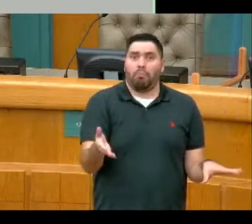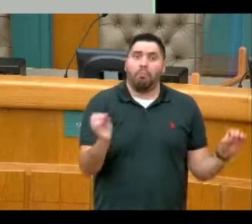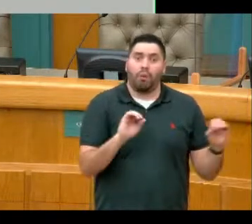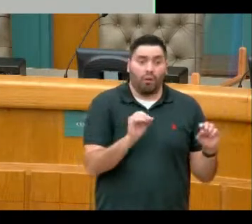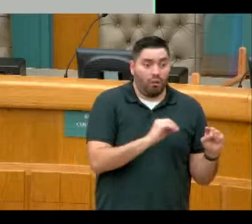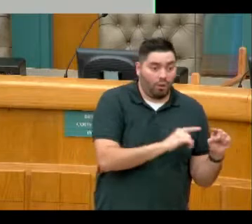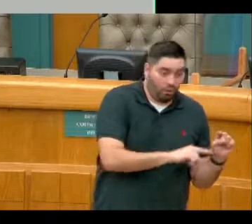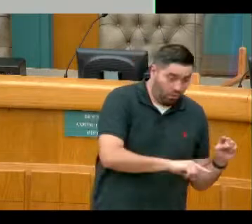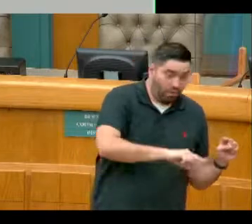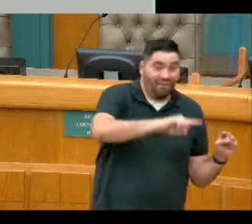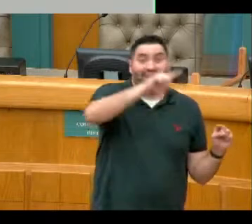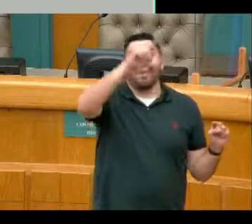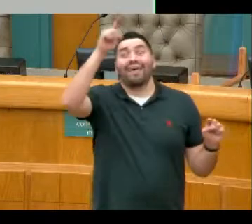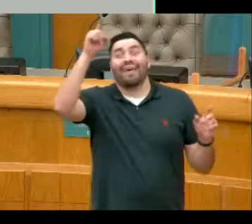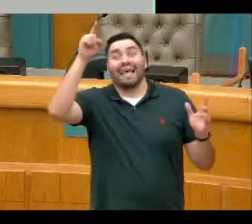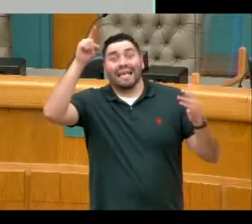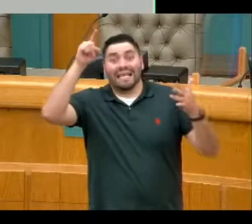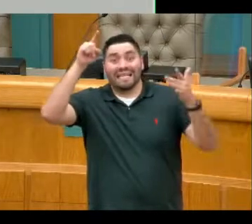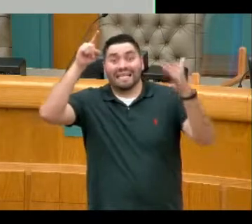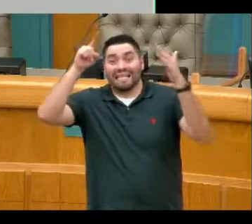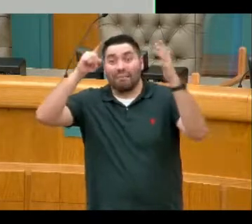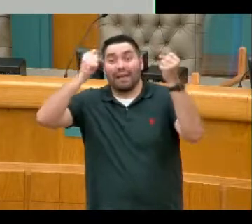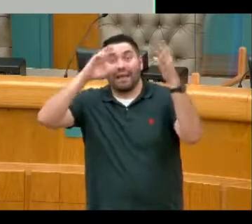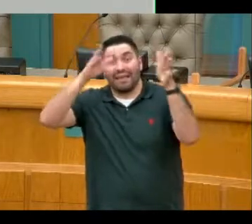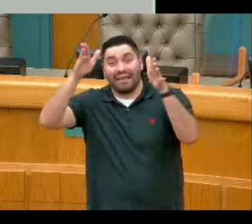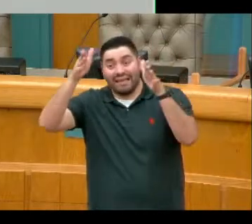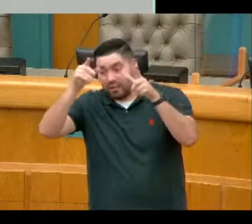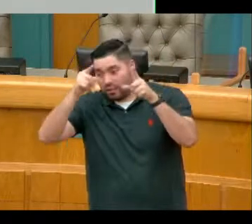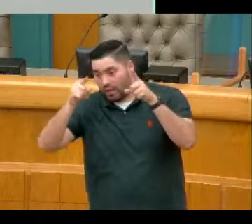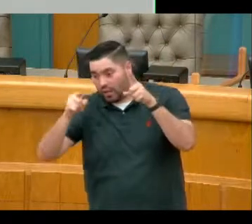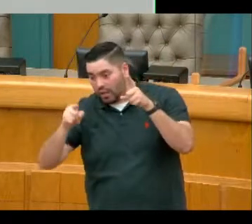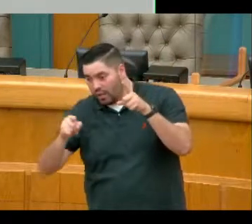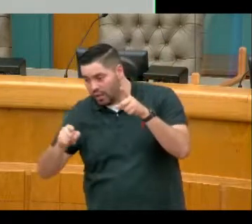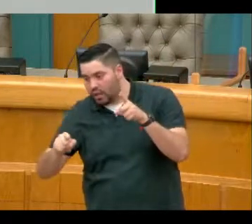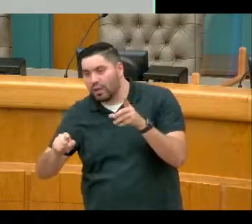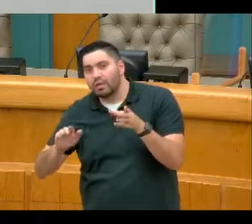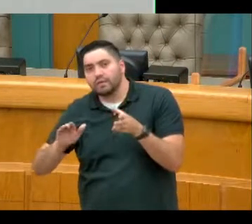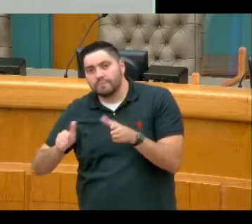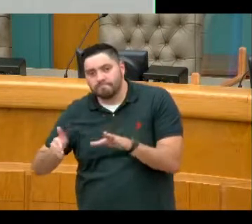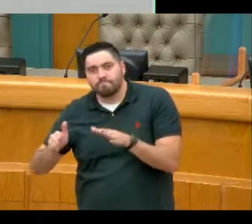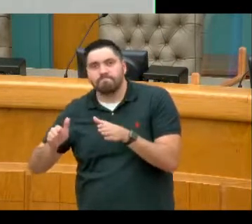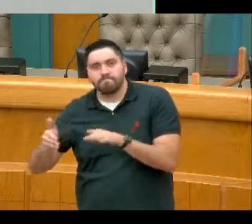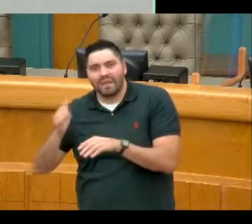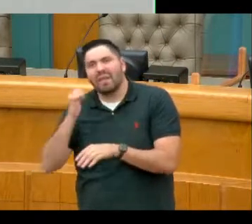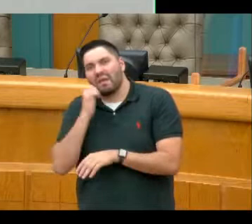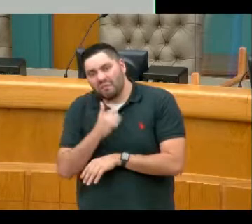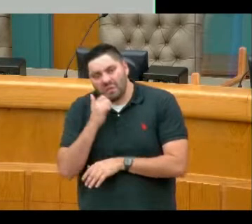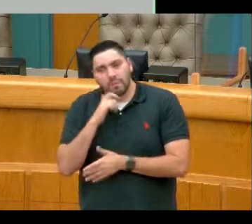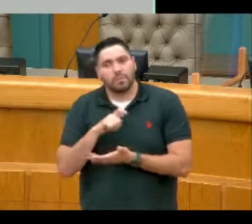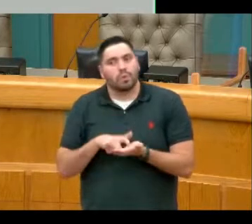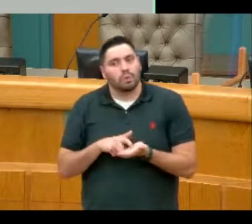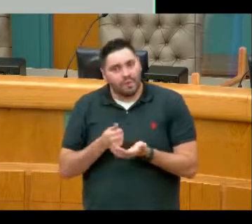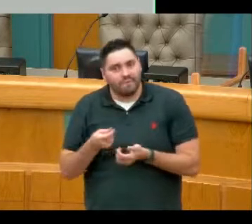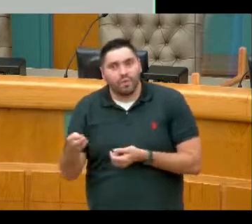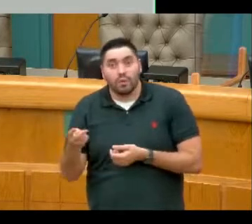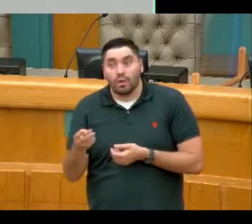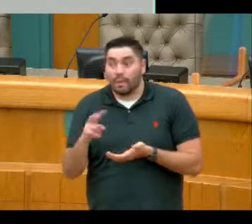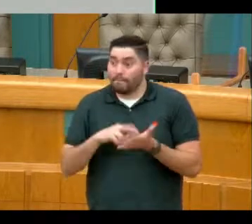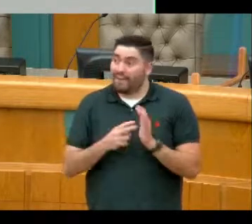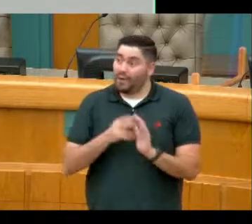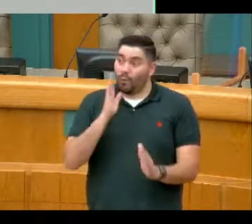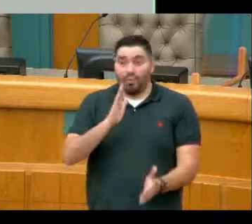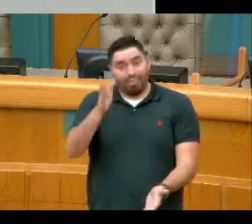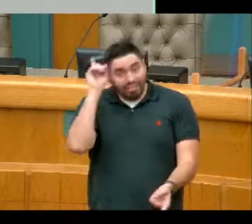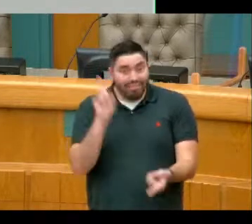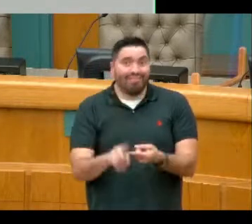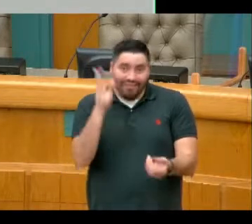points. And you can see that it's starting to level off. And if you look before Go to the other side of the graph, you'll see before